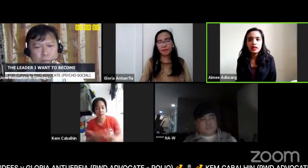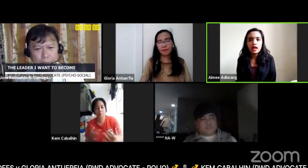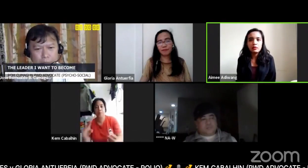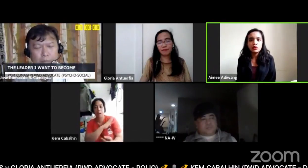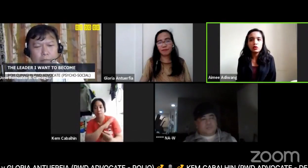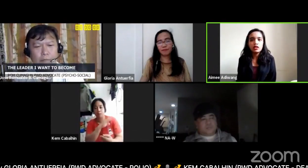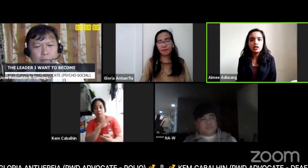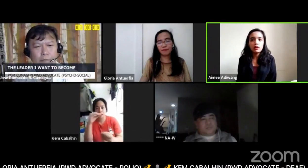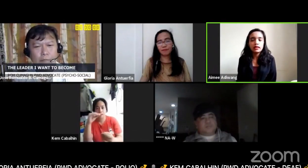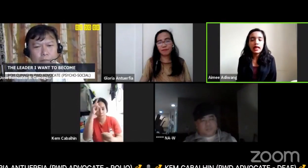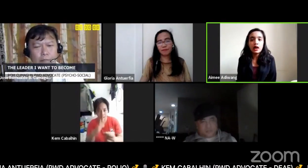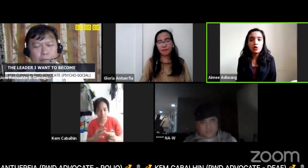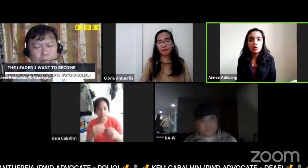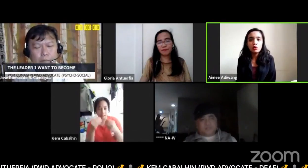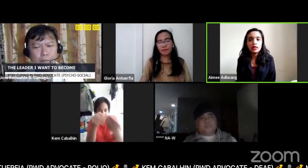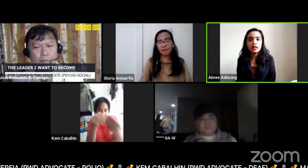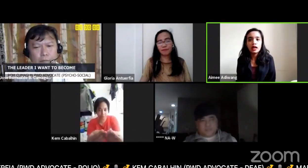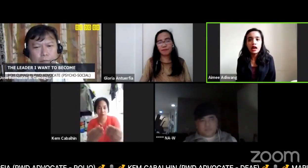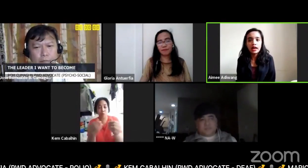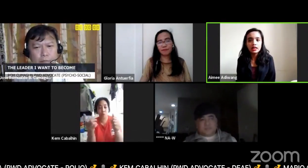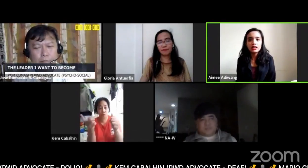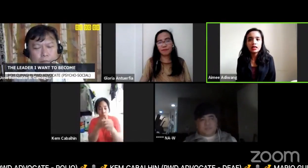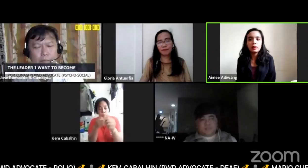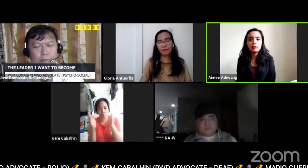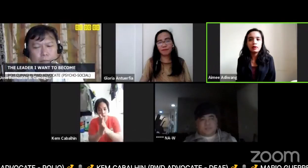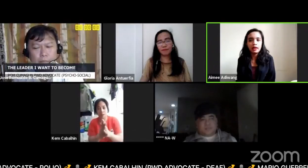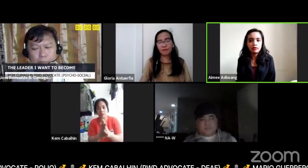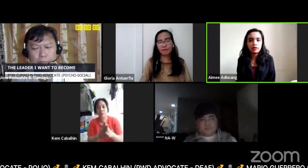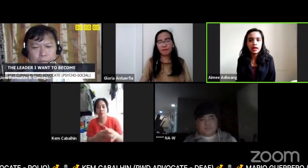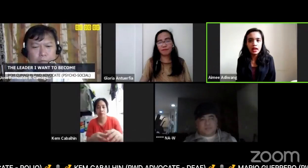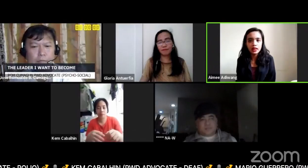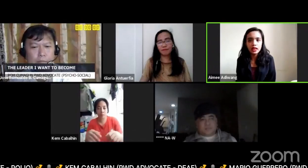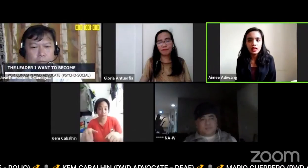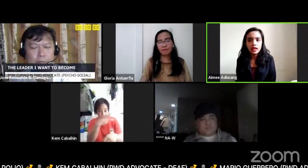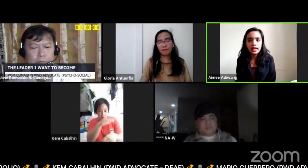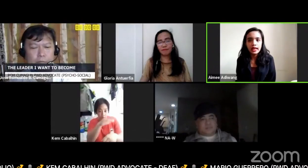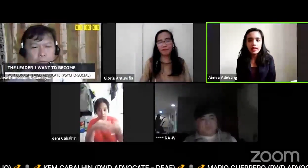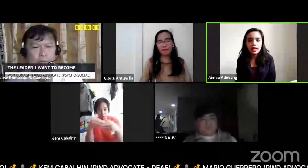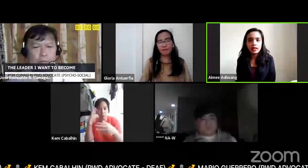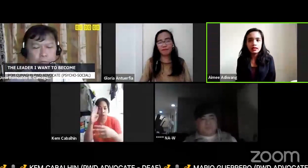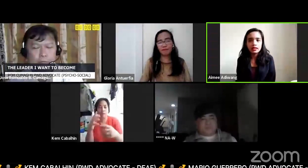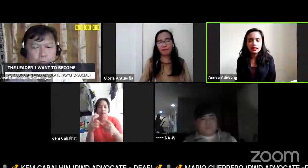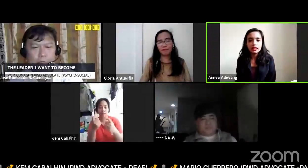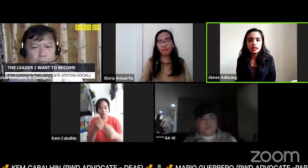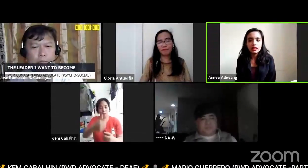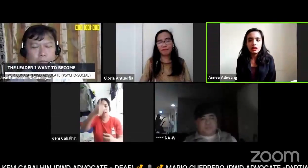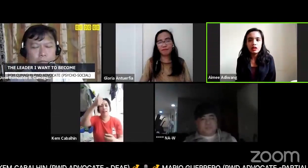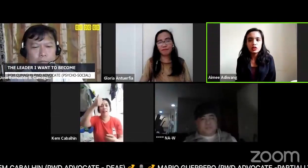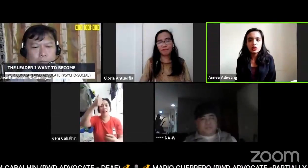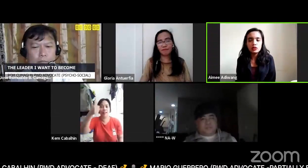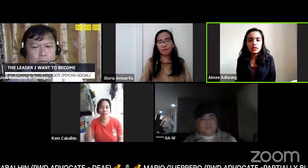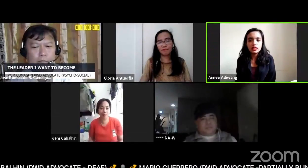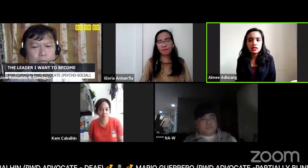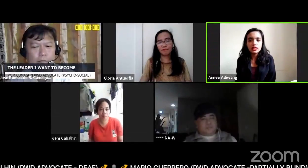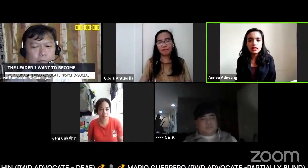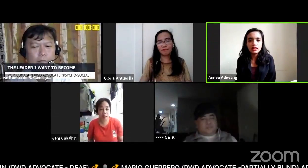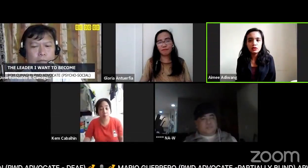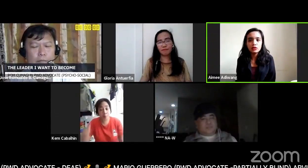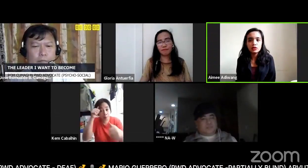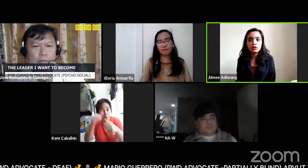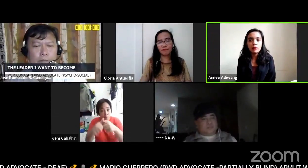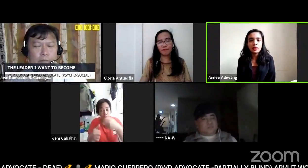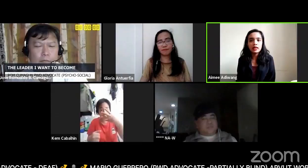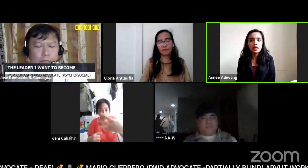magtulungan. I mean, tulungan yung mga tao with the heart. Dapat brave ka rin. And then, also yung